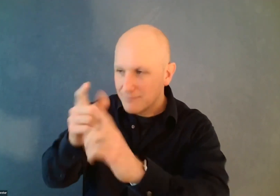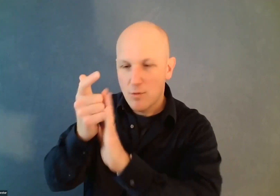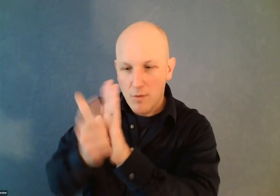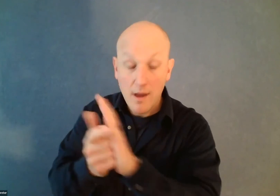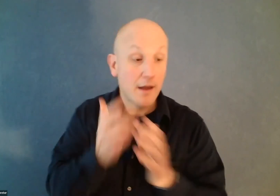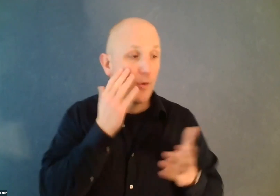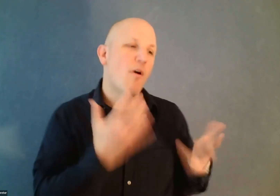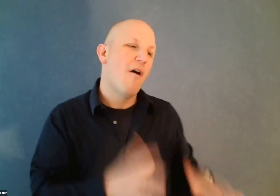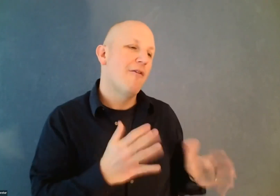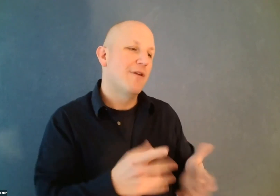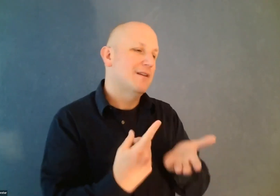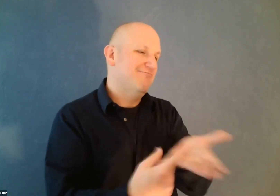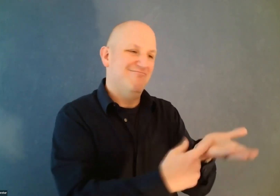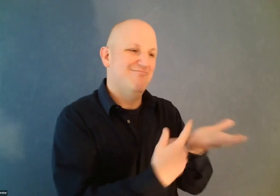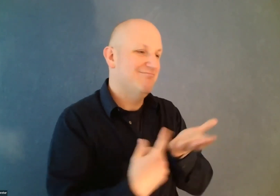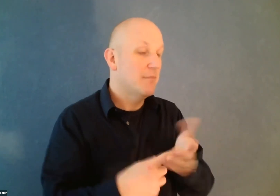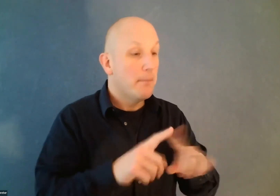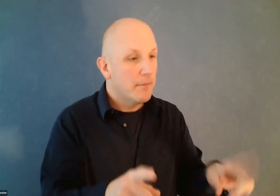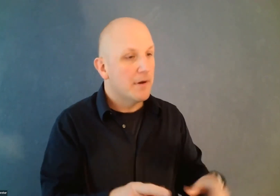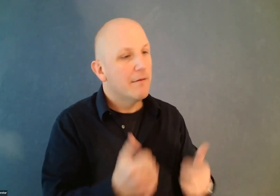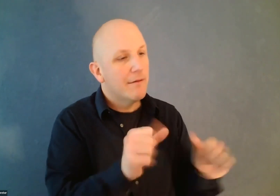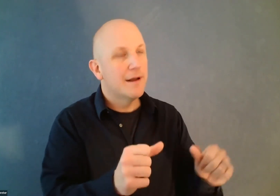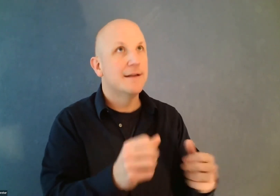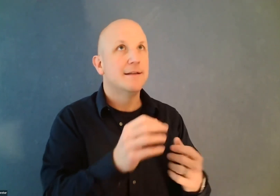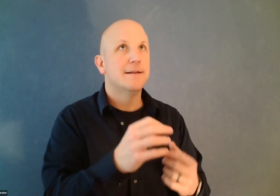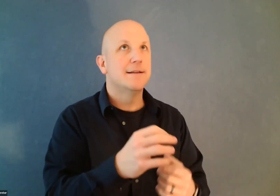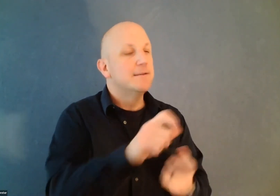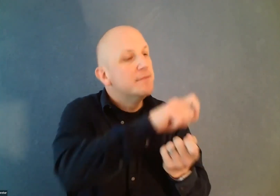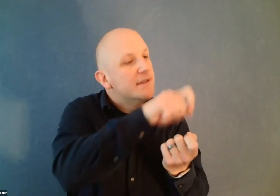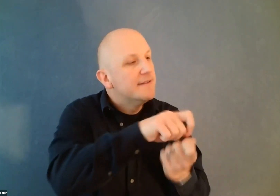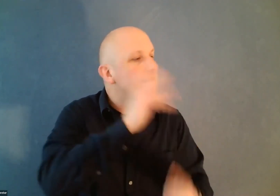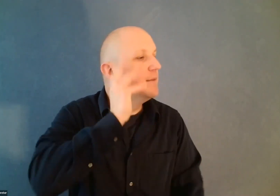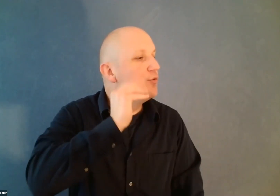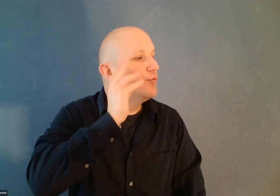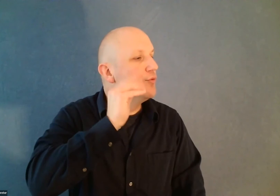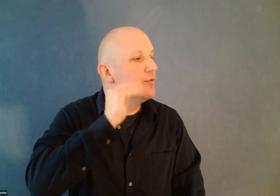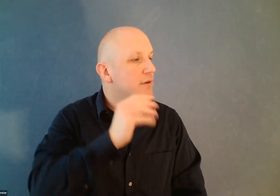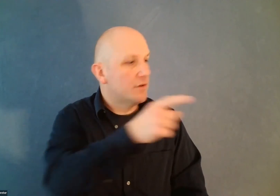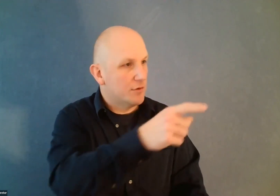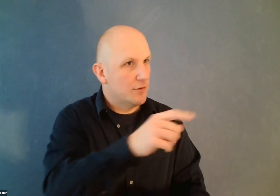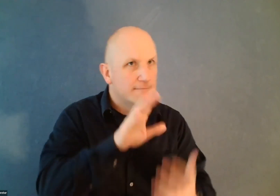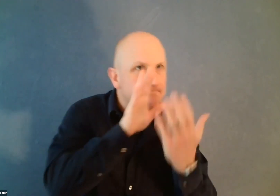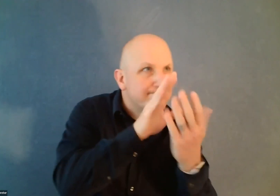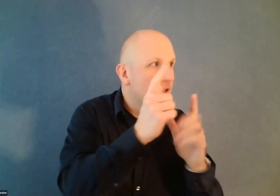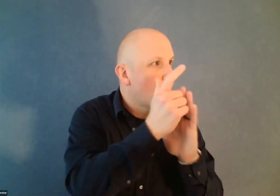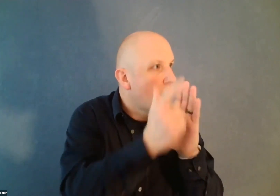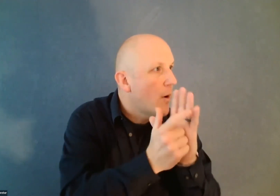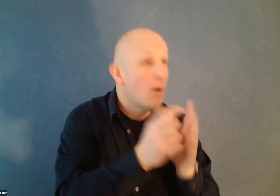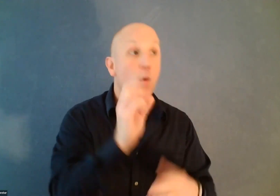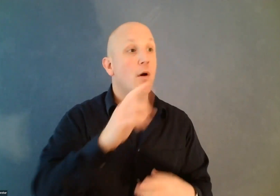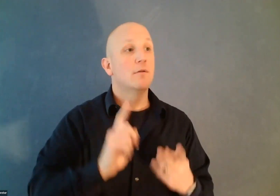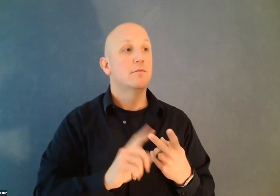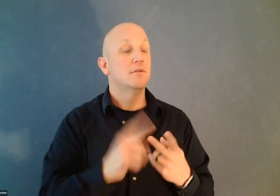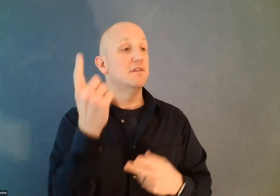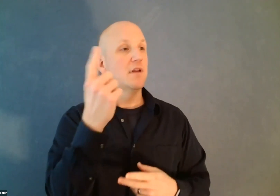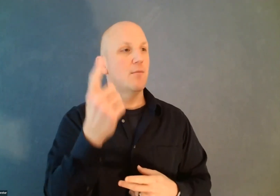but any particular experiences you've had with the law, or people who've inspired you, or if you're someone who's